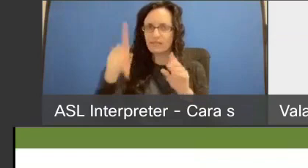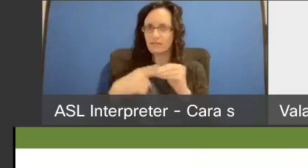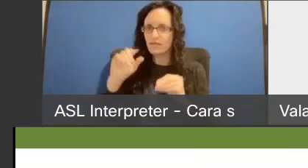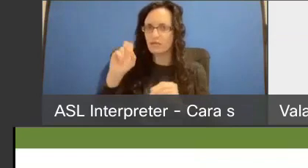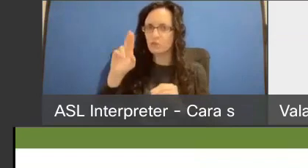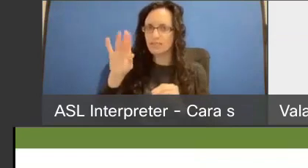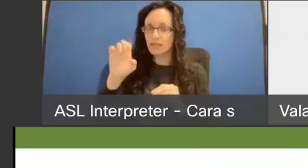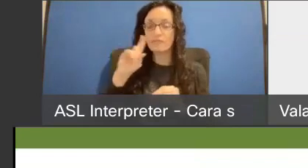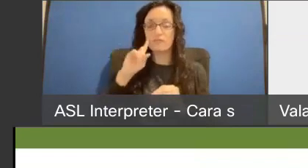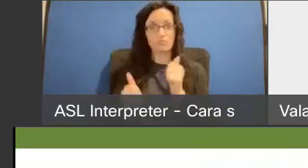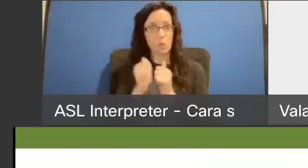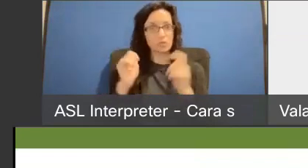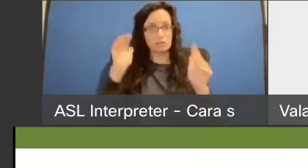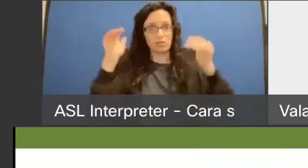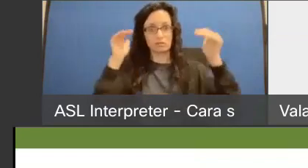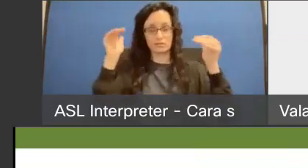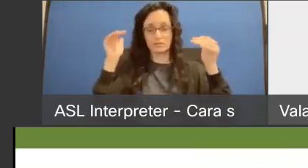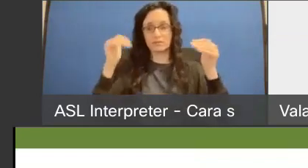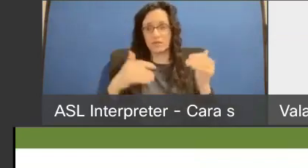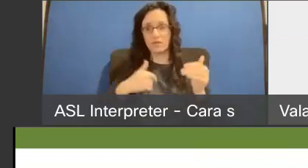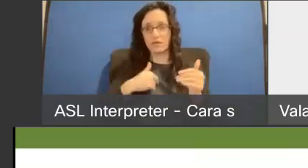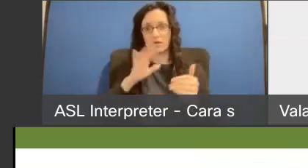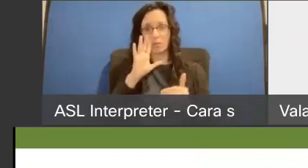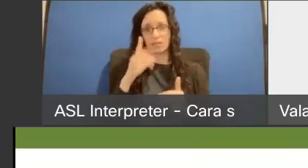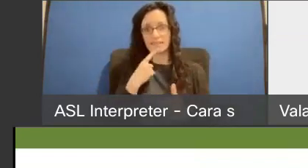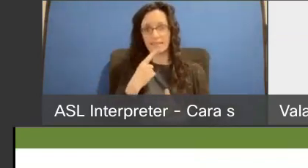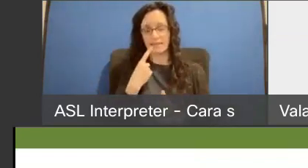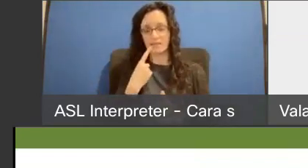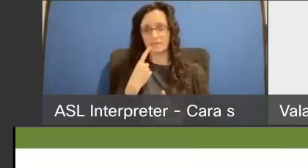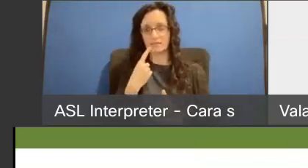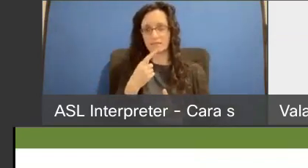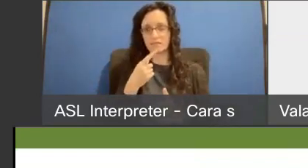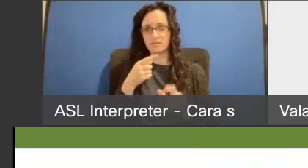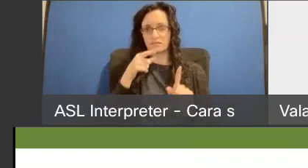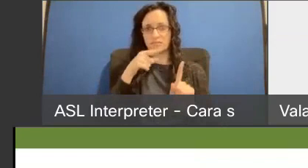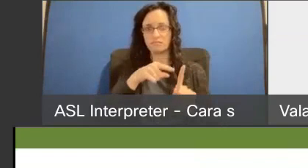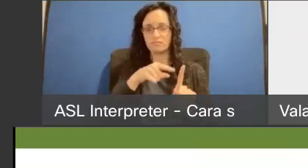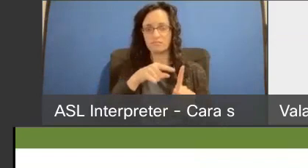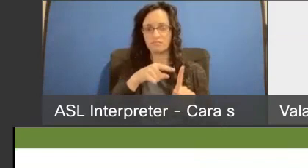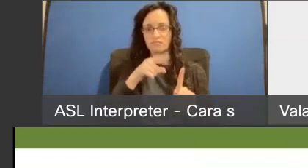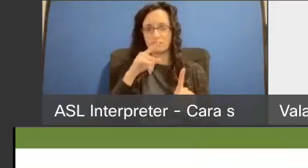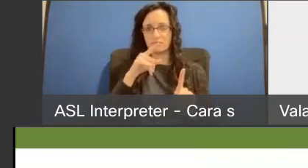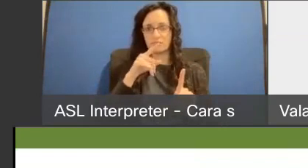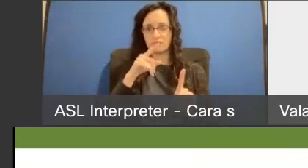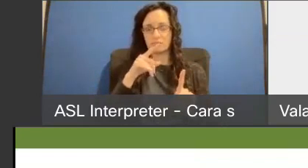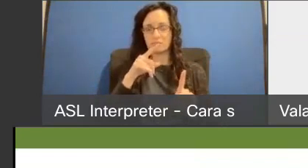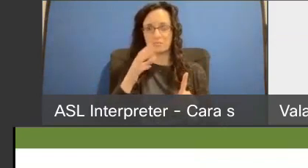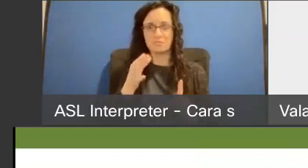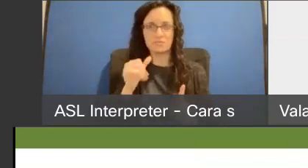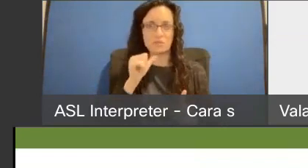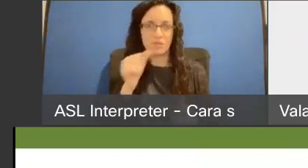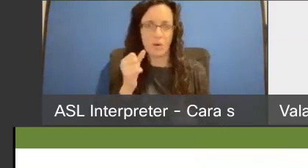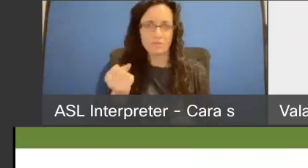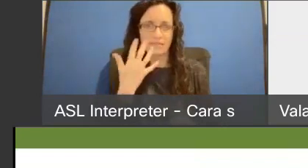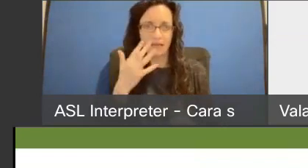of the adult population, I would typically say, this doesn't pass the "oh, come on" clause. Like, you don't take 300 pills without